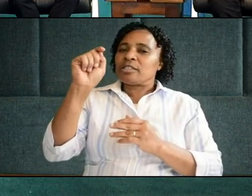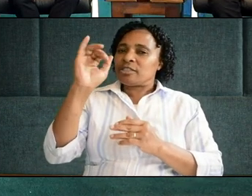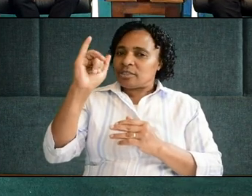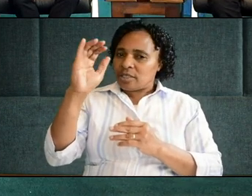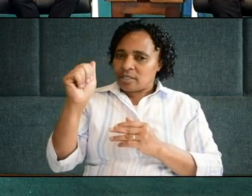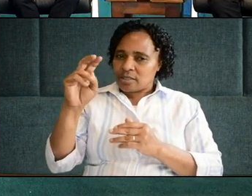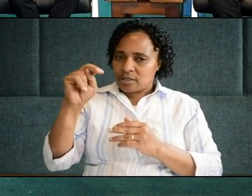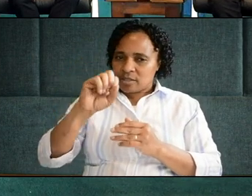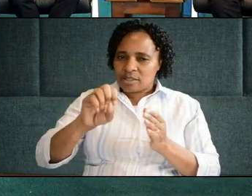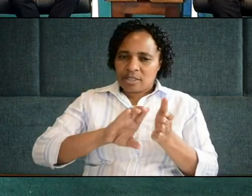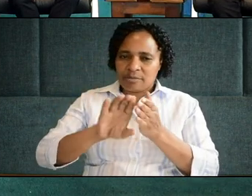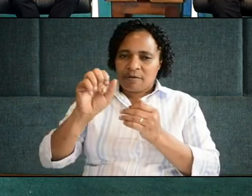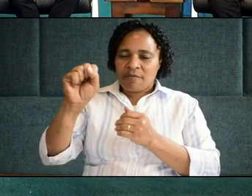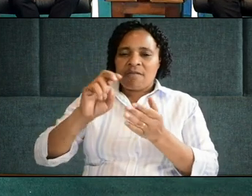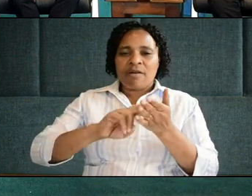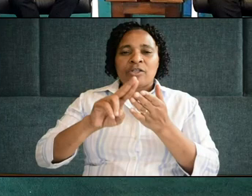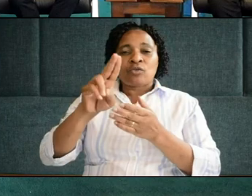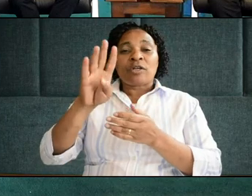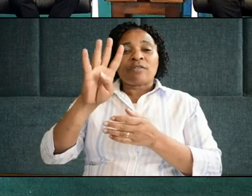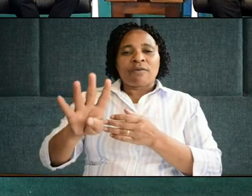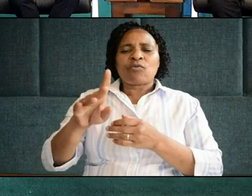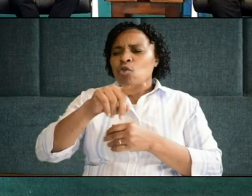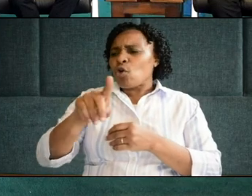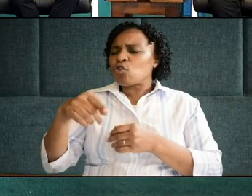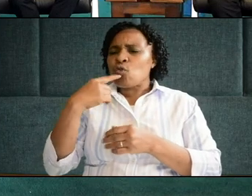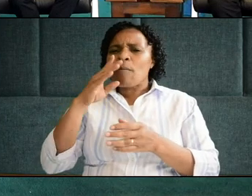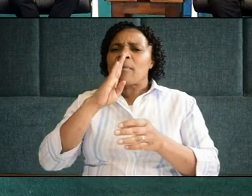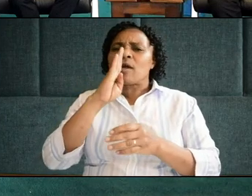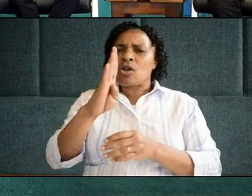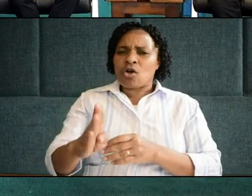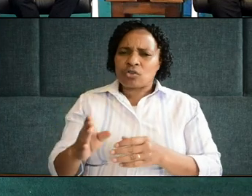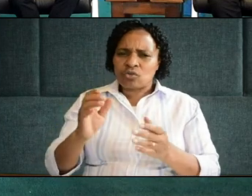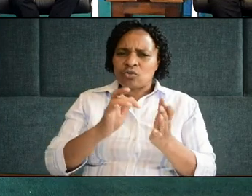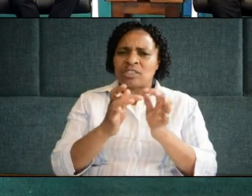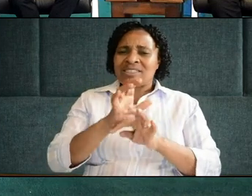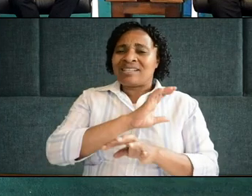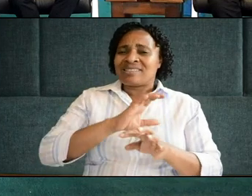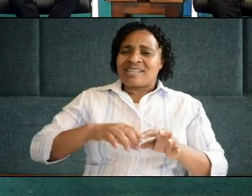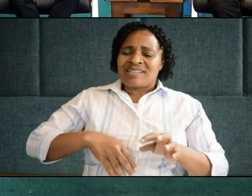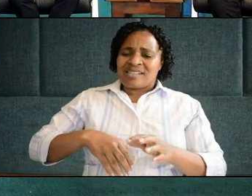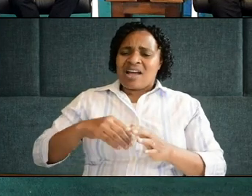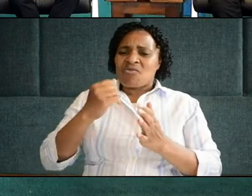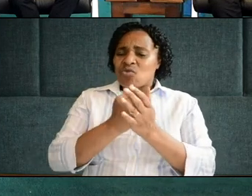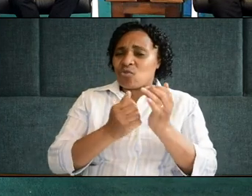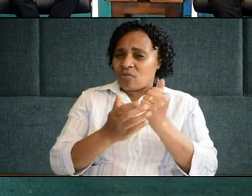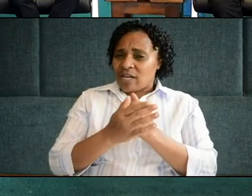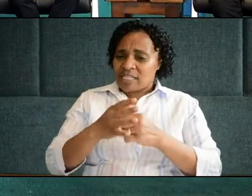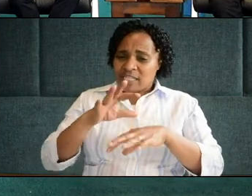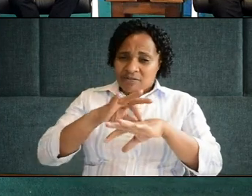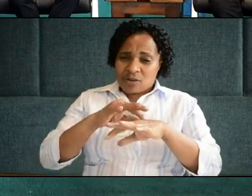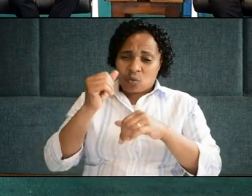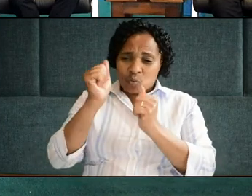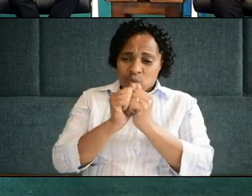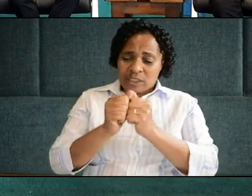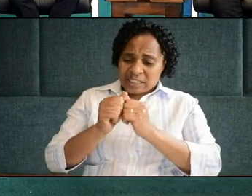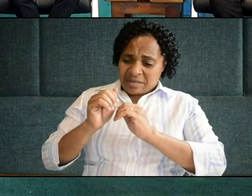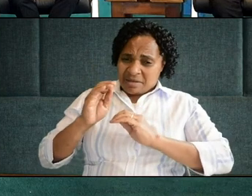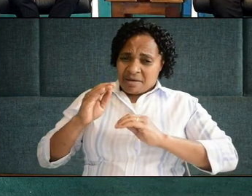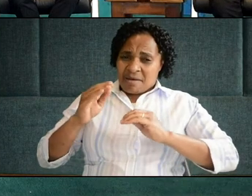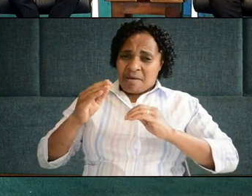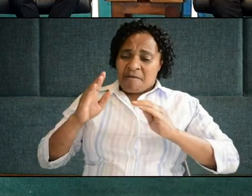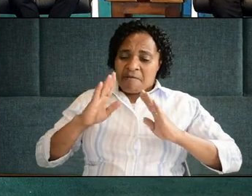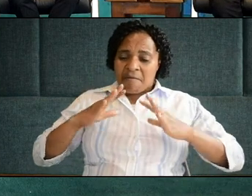reads, those who belong to Christ Jesus have crucified the flesh with its passions and